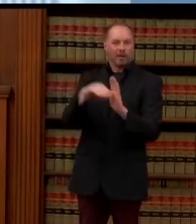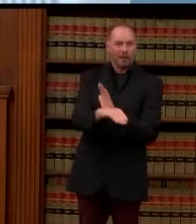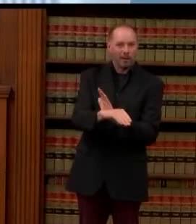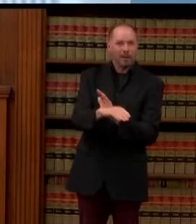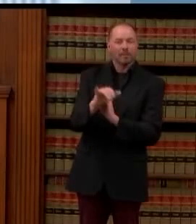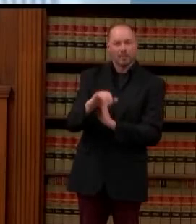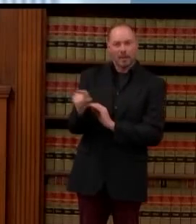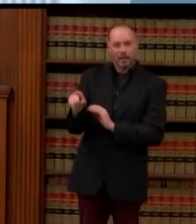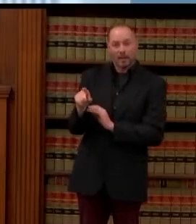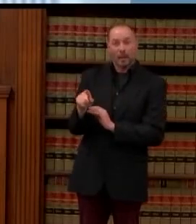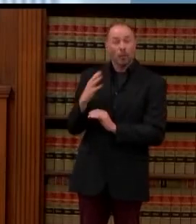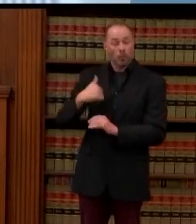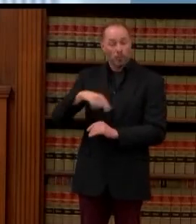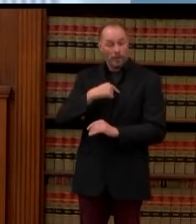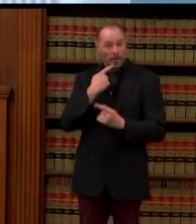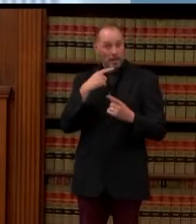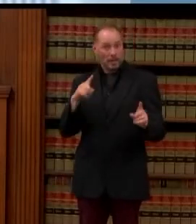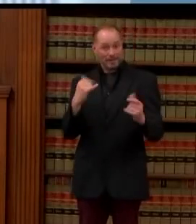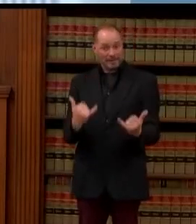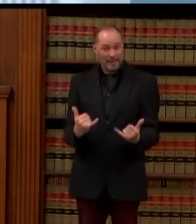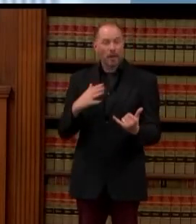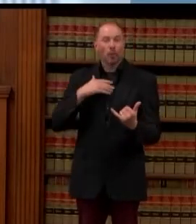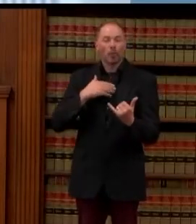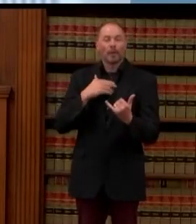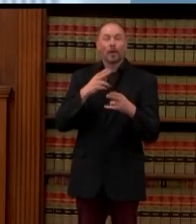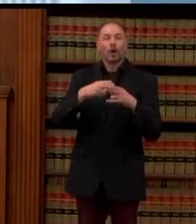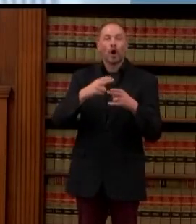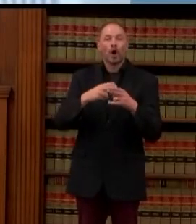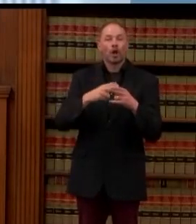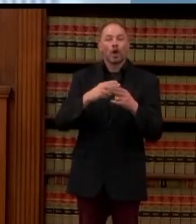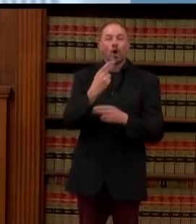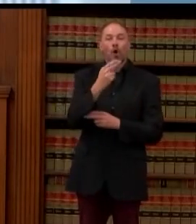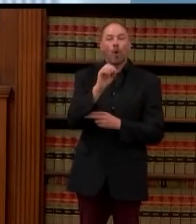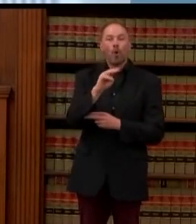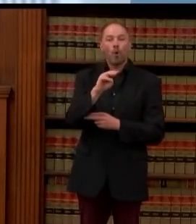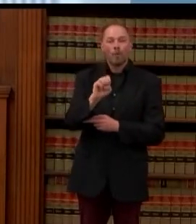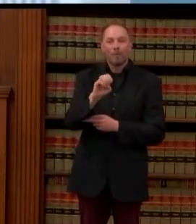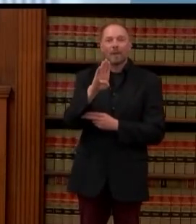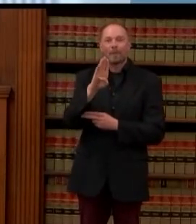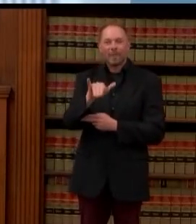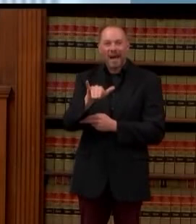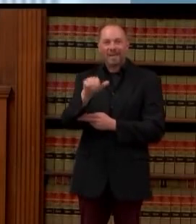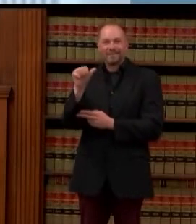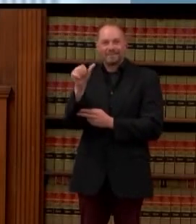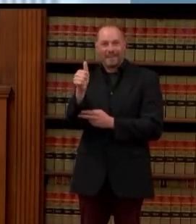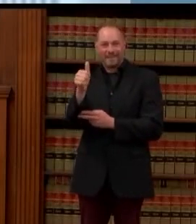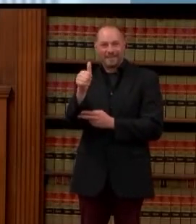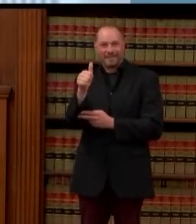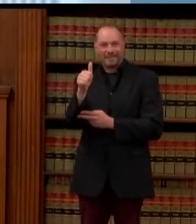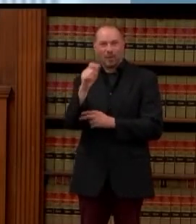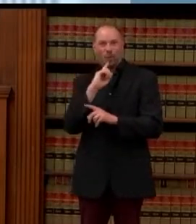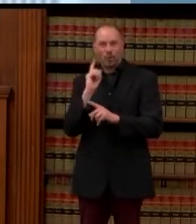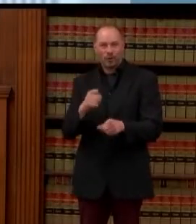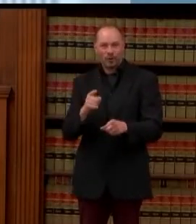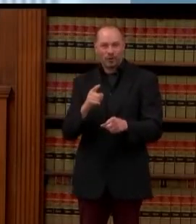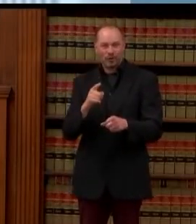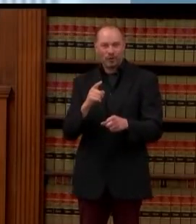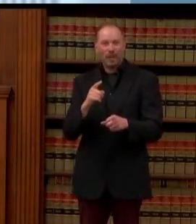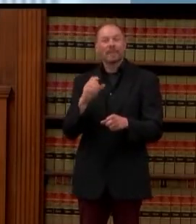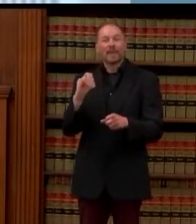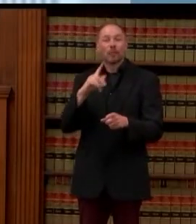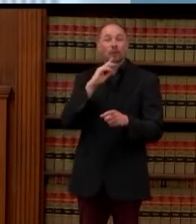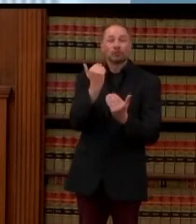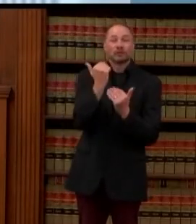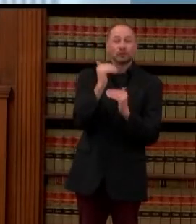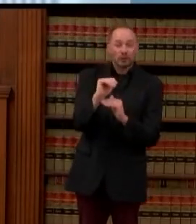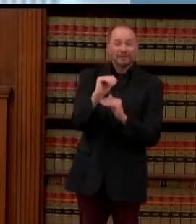announcing today is what we're calling a home by 10 order that will restrict nighttime business hours, particularly for